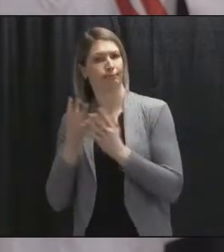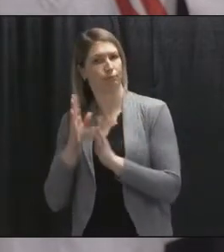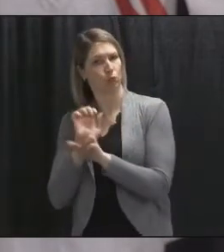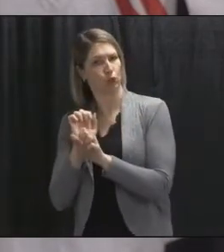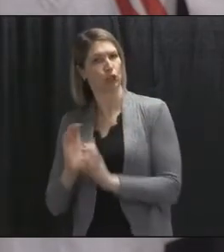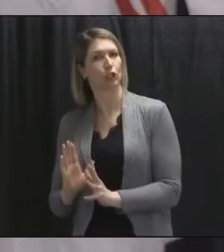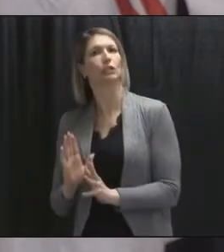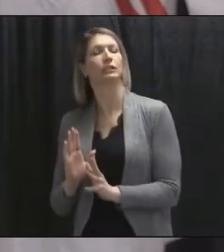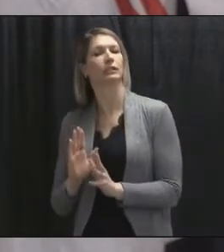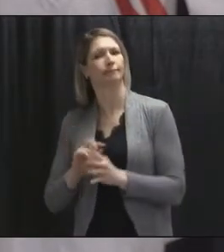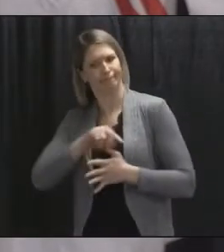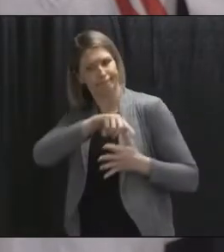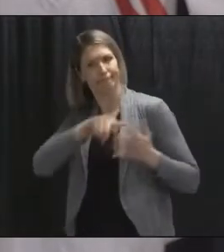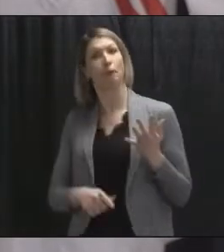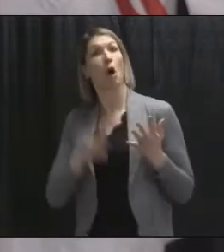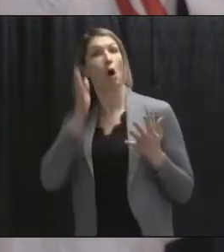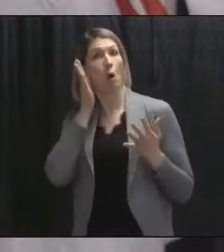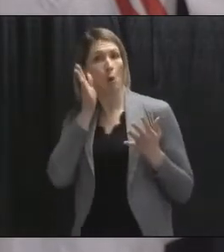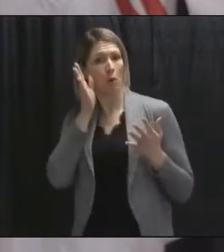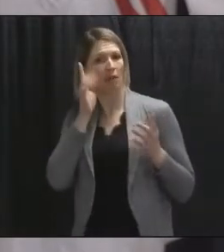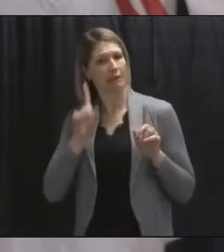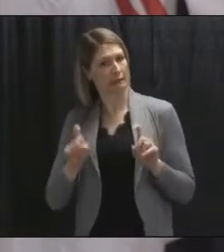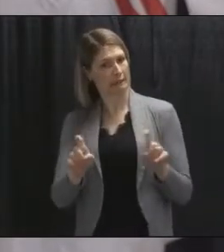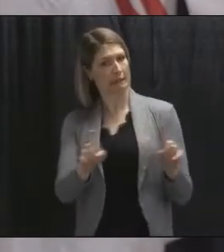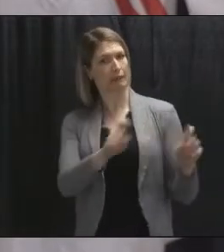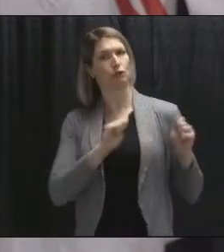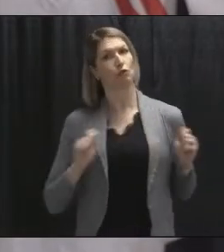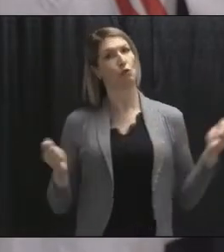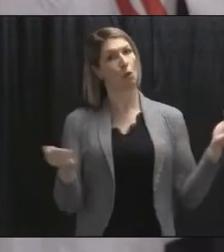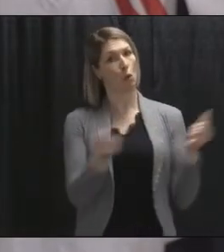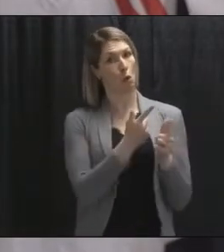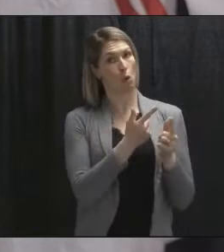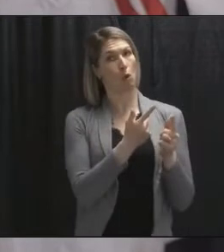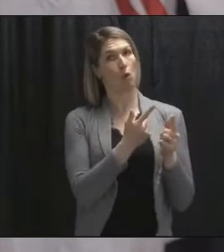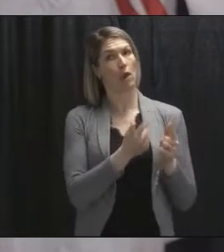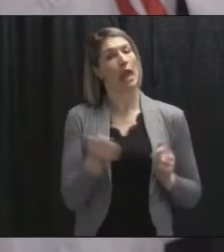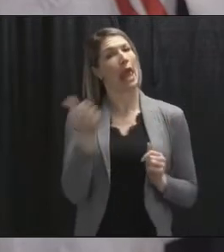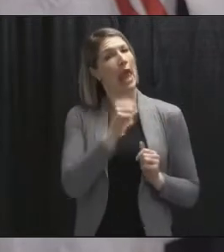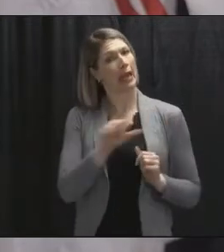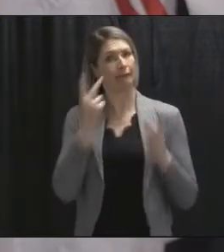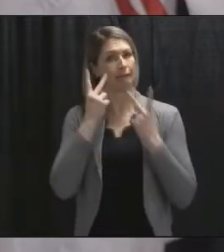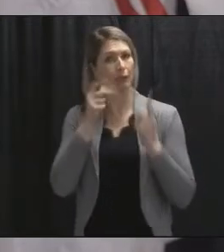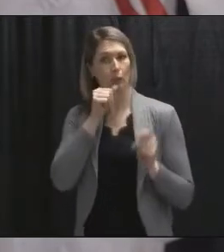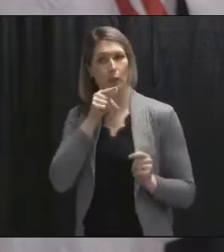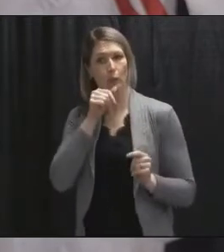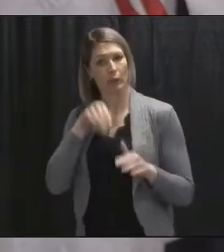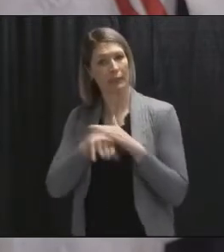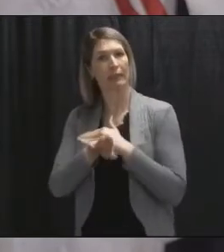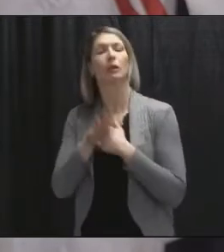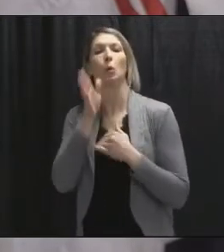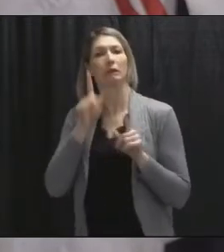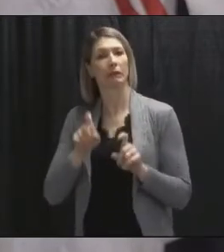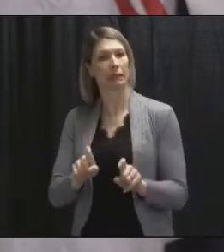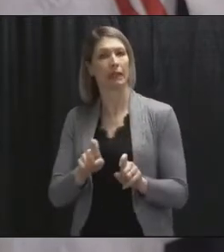facilities, and people who attend correctional facilities, emergency shelters, housing